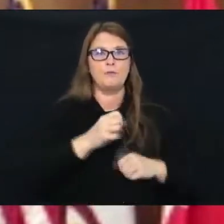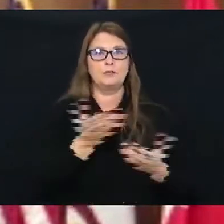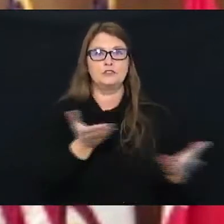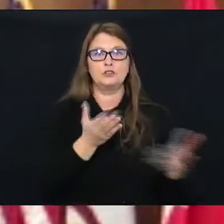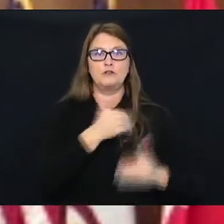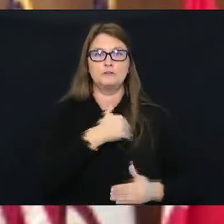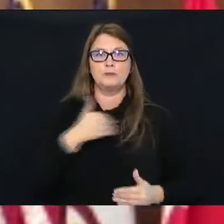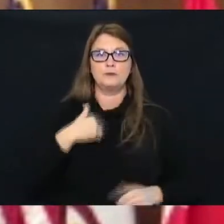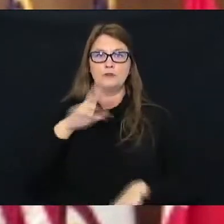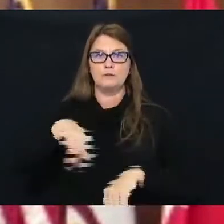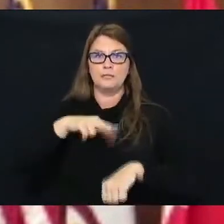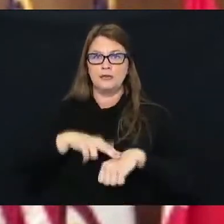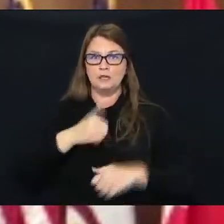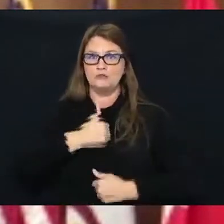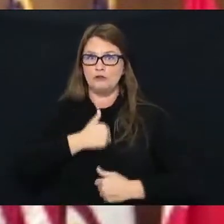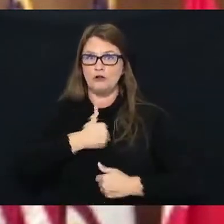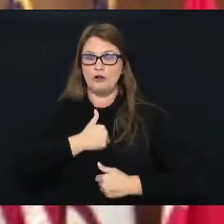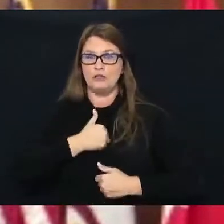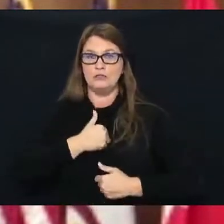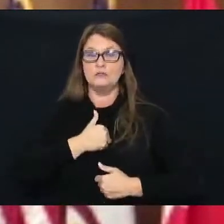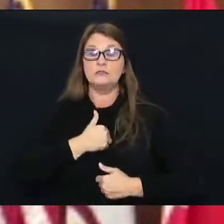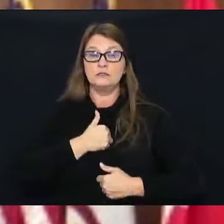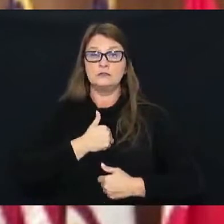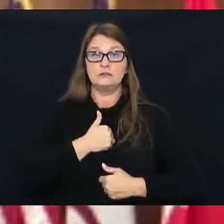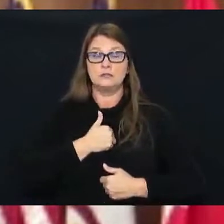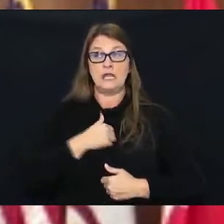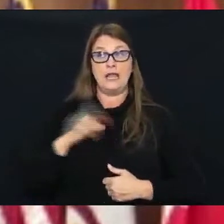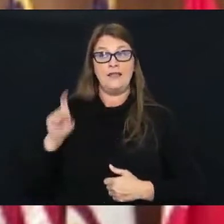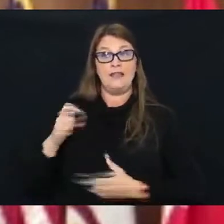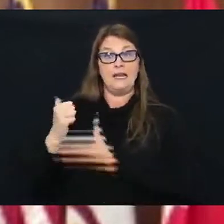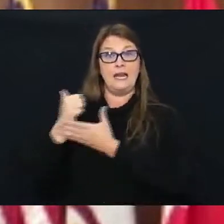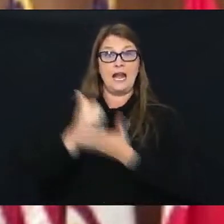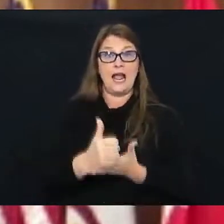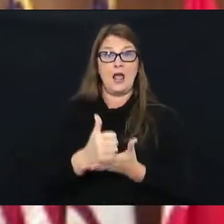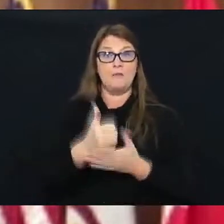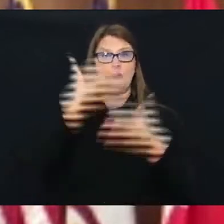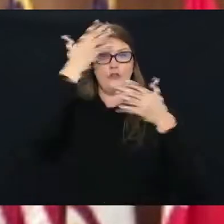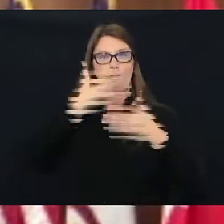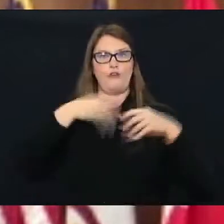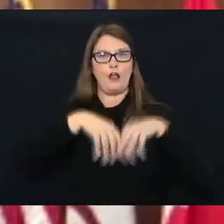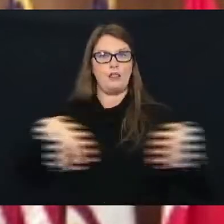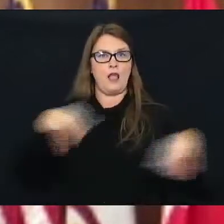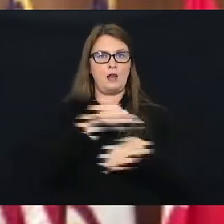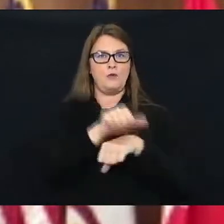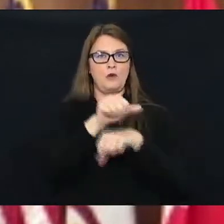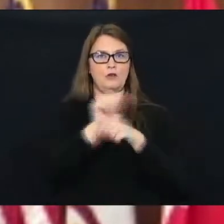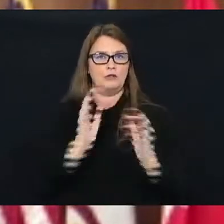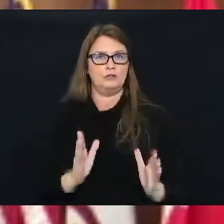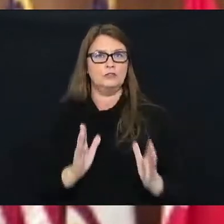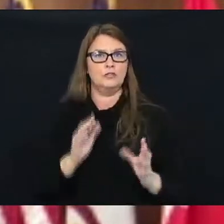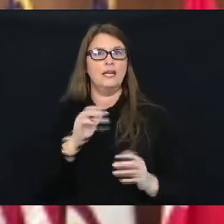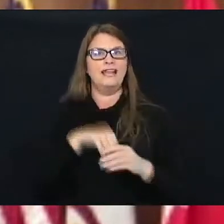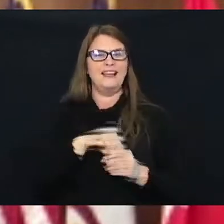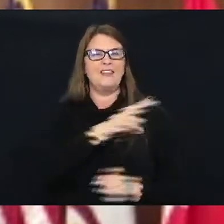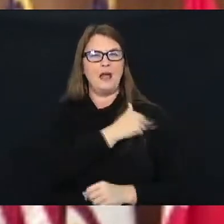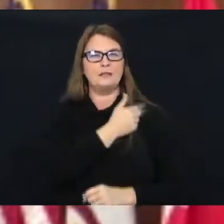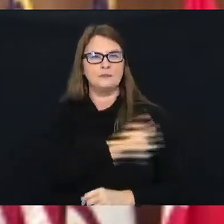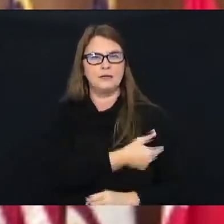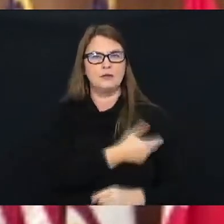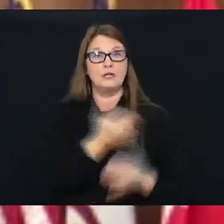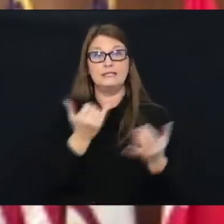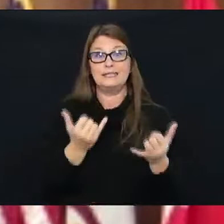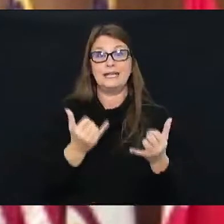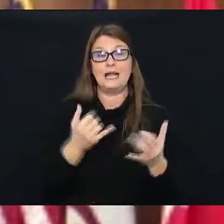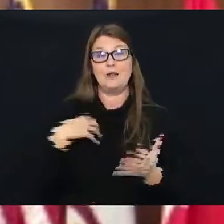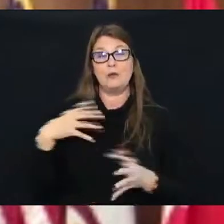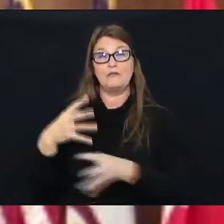the National Guard, much needed assistance for our frontline workers in the hospitals. As of today, we've